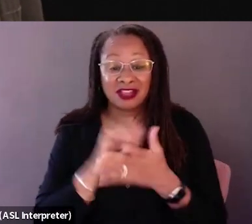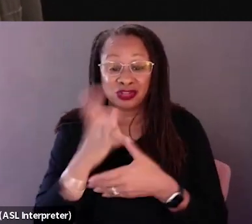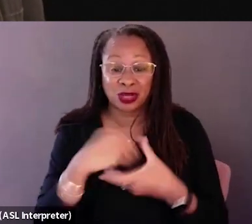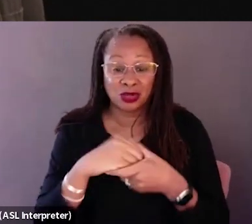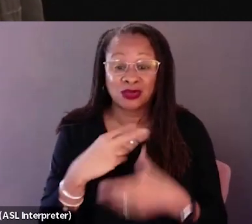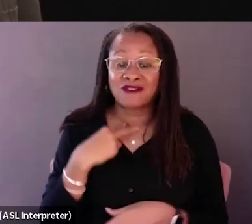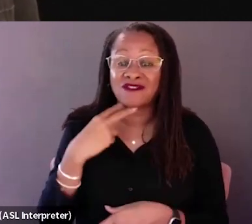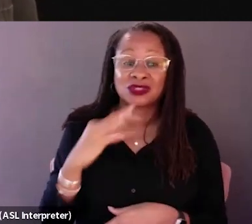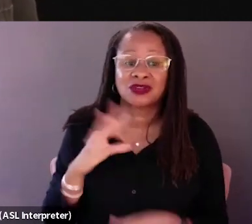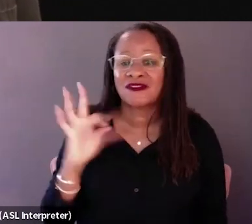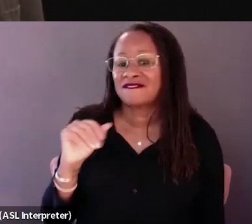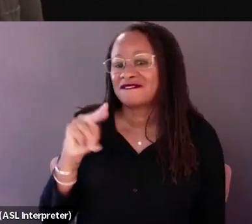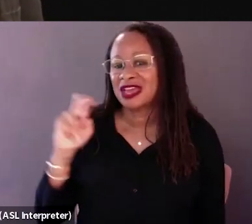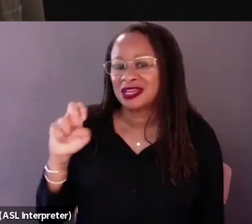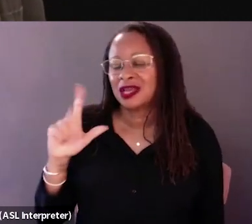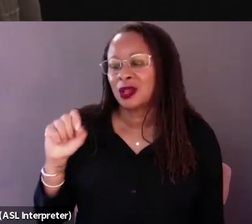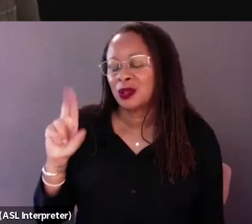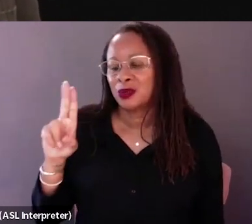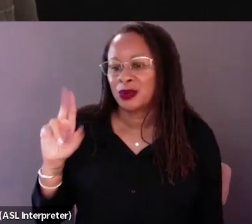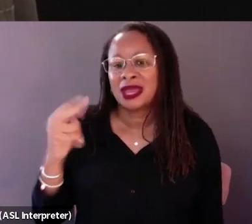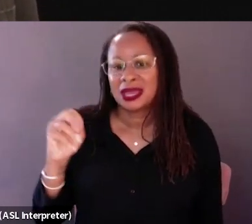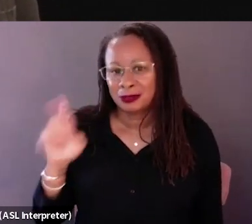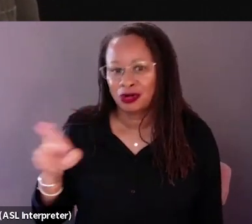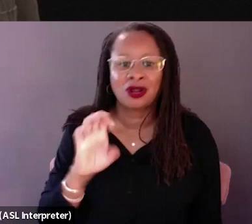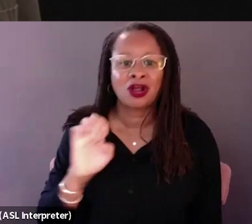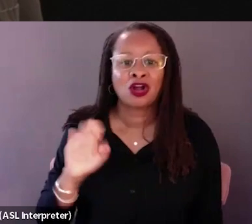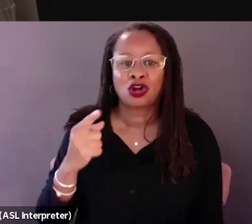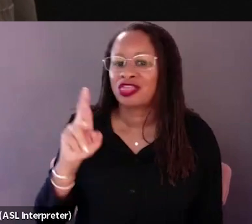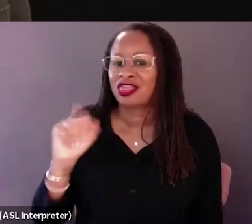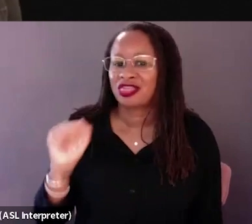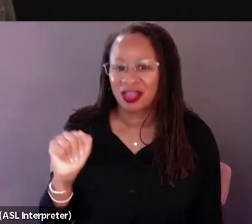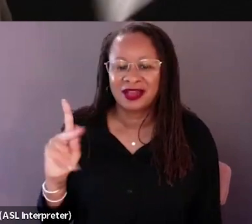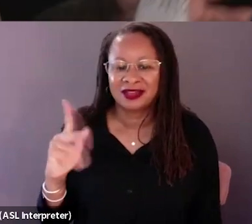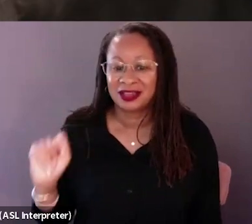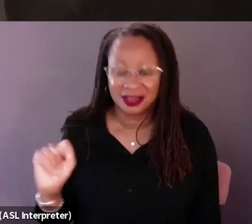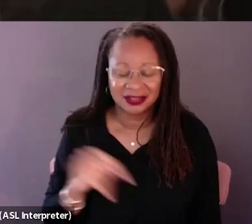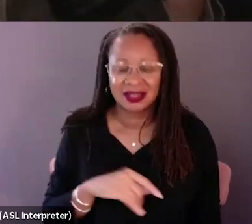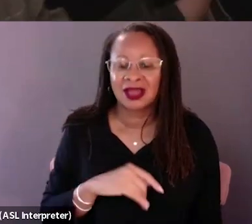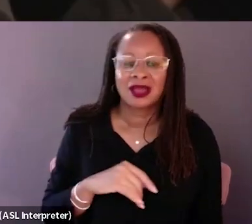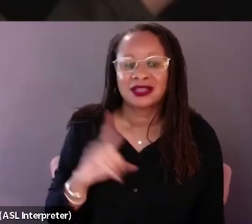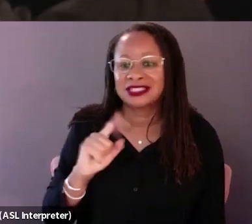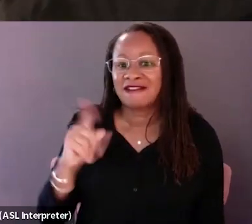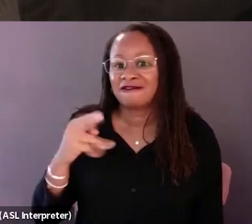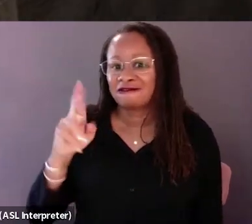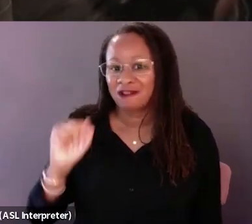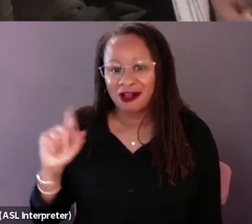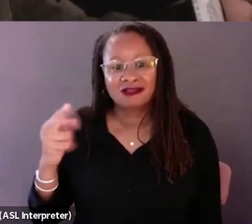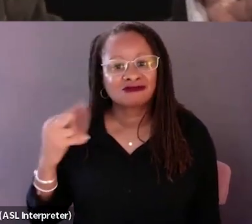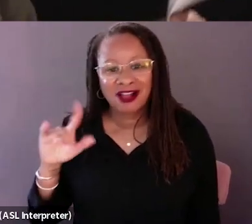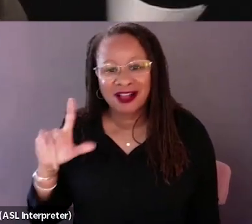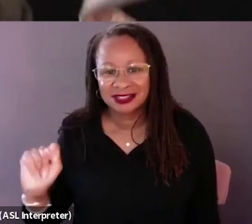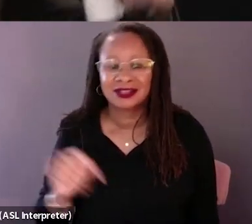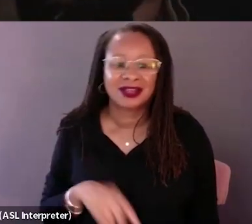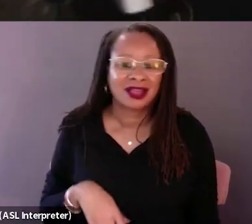of Fannie Lou Hamer and Zephyr Wright and Eartha Kitt. The Eartha Kitt scene is great. Or that you had like 3 different viewpoints of one moment.